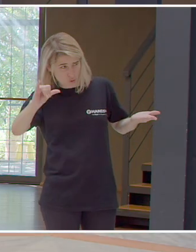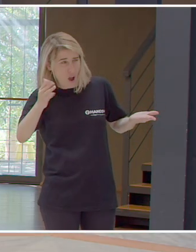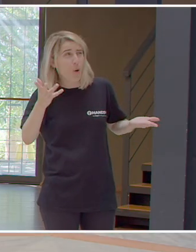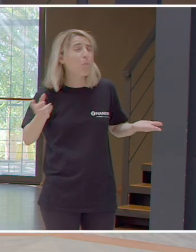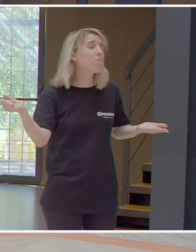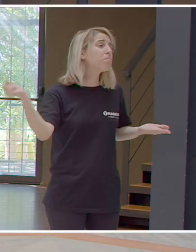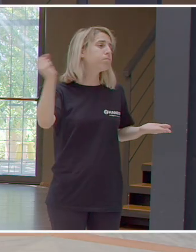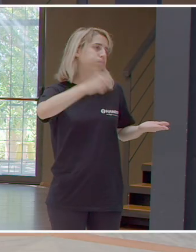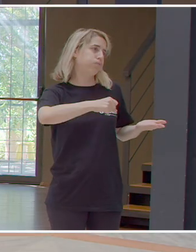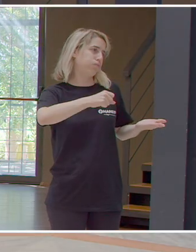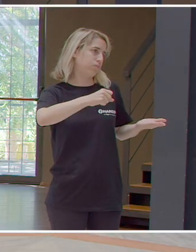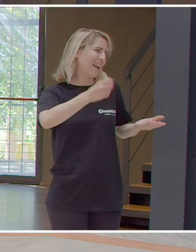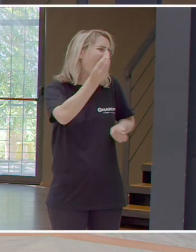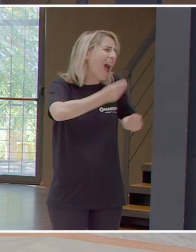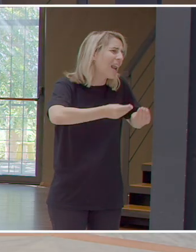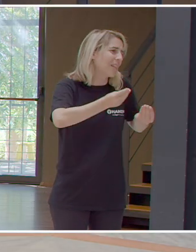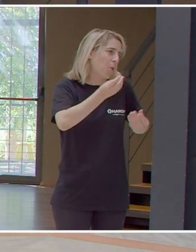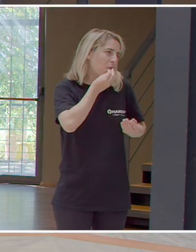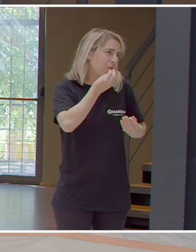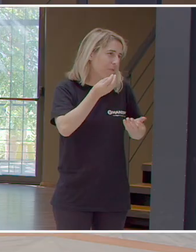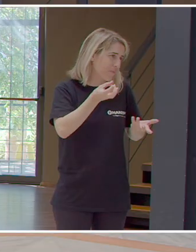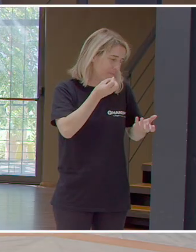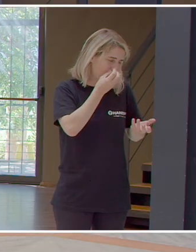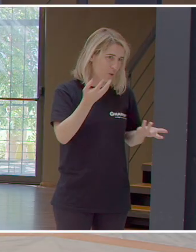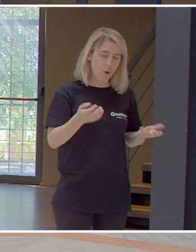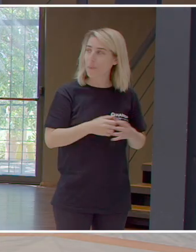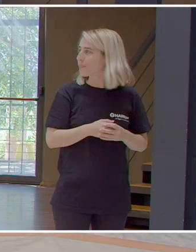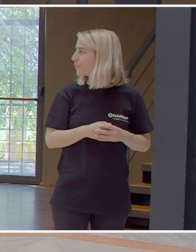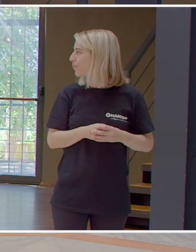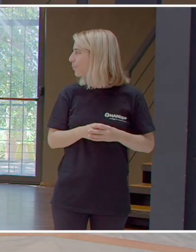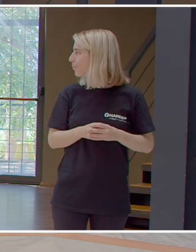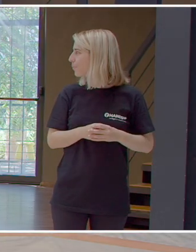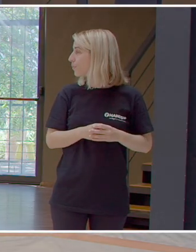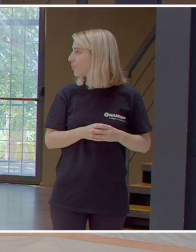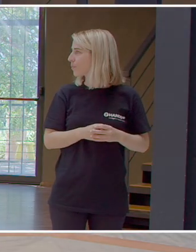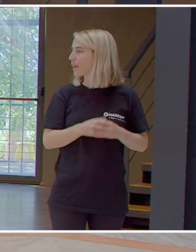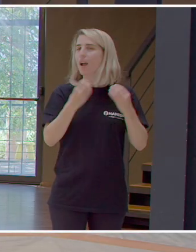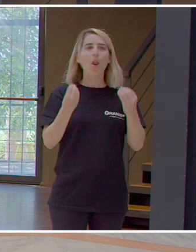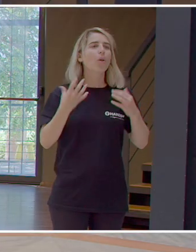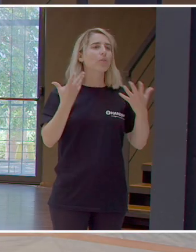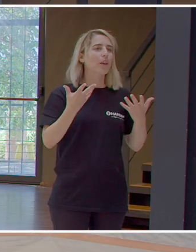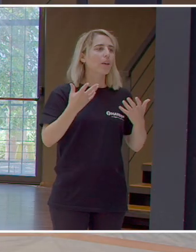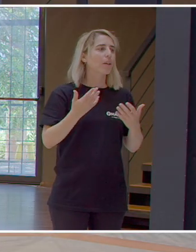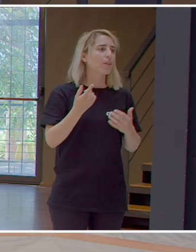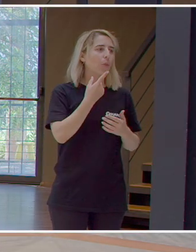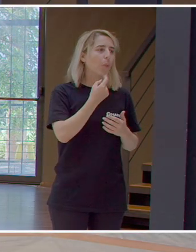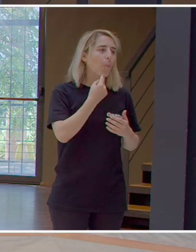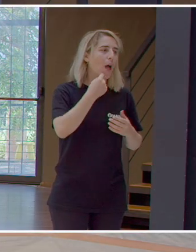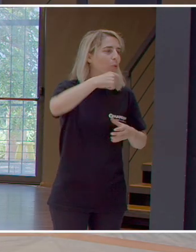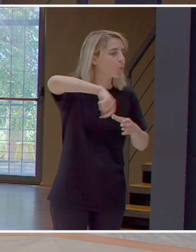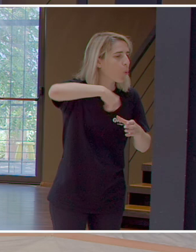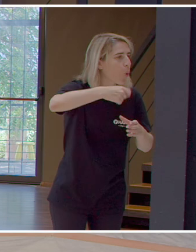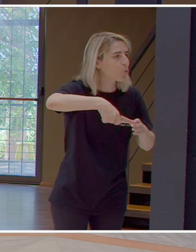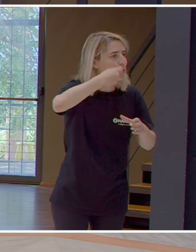Lycopene in tomatoes actually activated when you warm it, so it's really nice to have a good tomato soup in that one. And